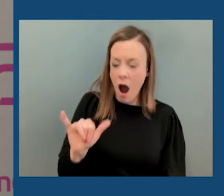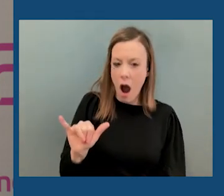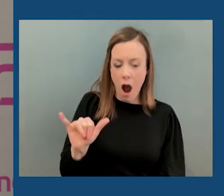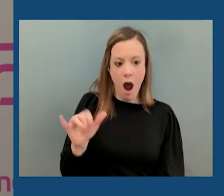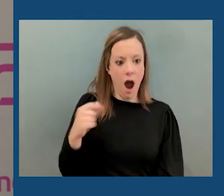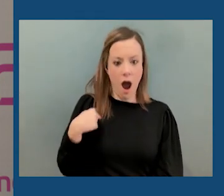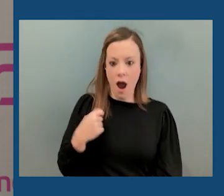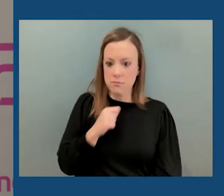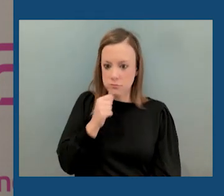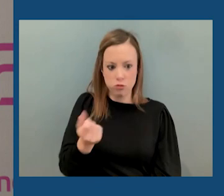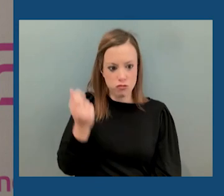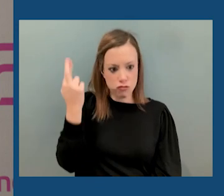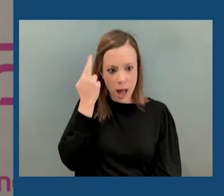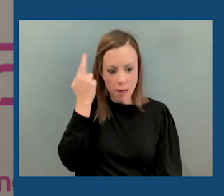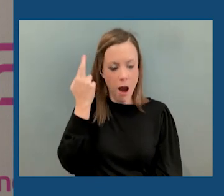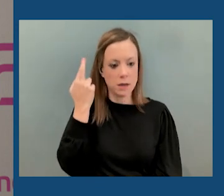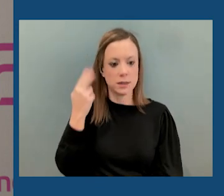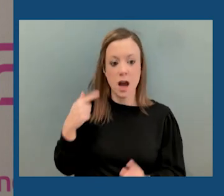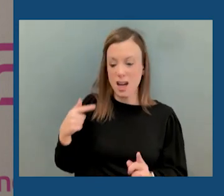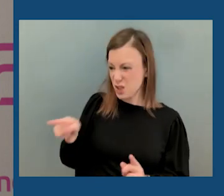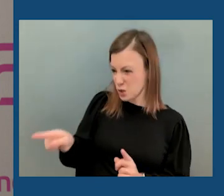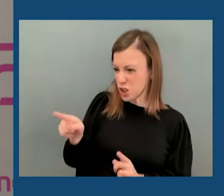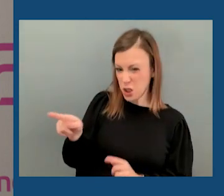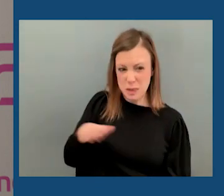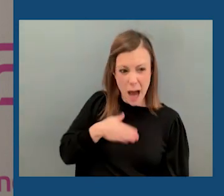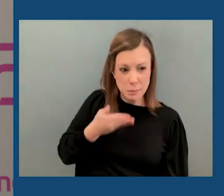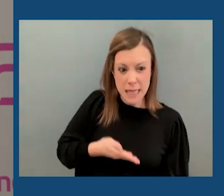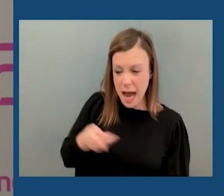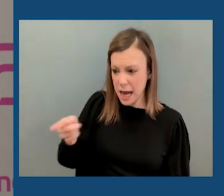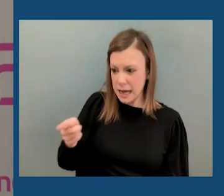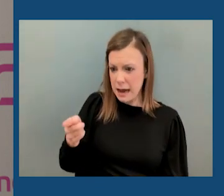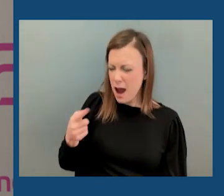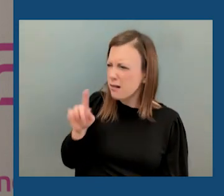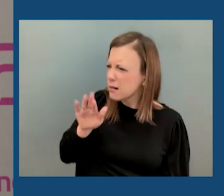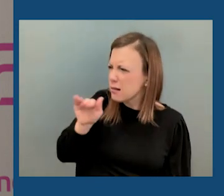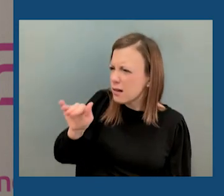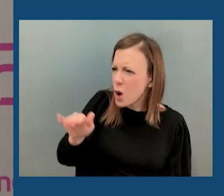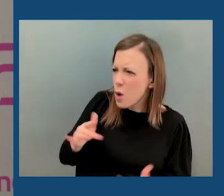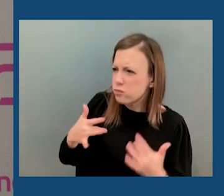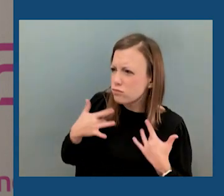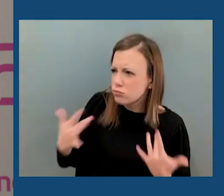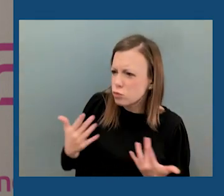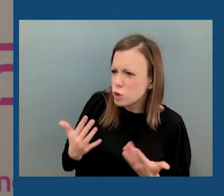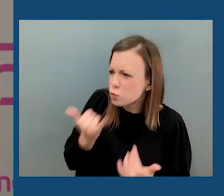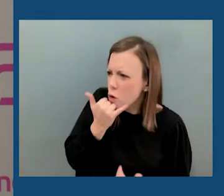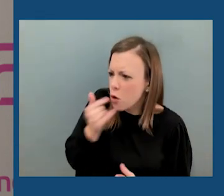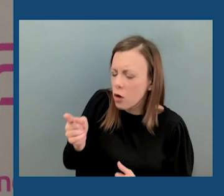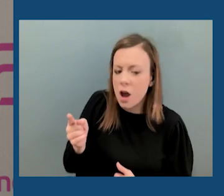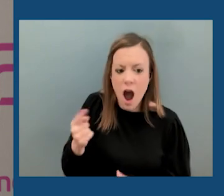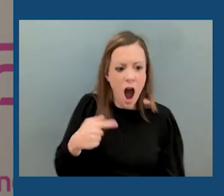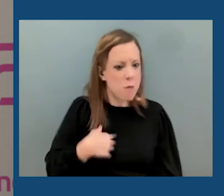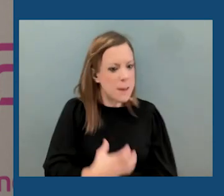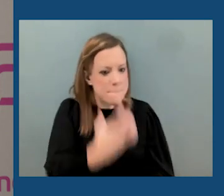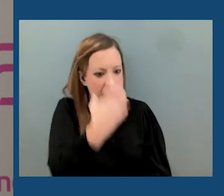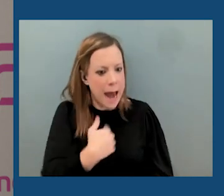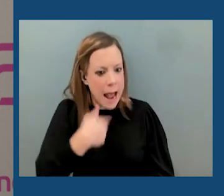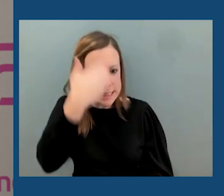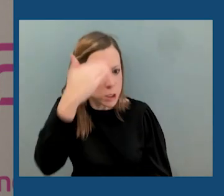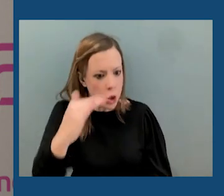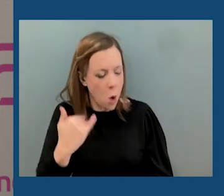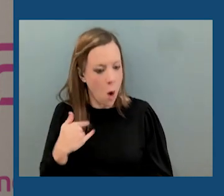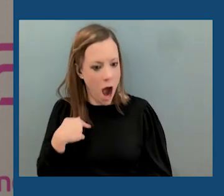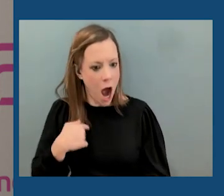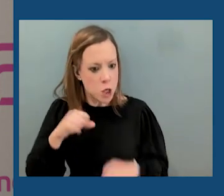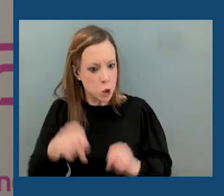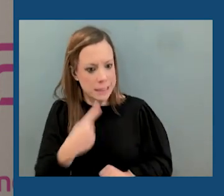was feeling. And she said she was mad. Mad she didn't know this, that she had this right. Mad no one had ever told